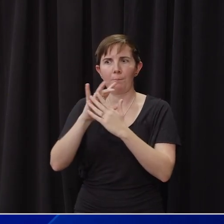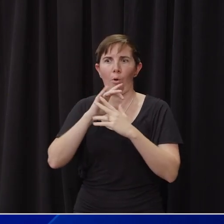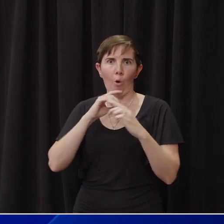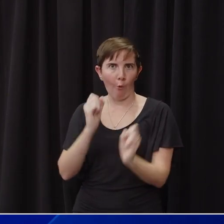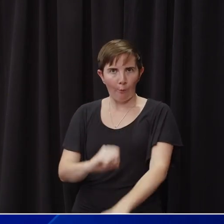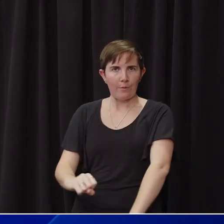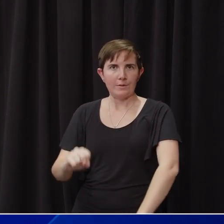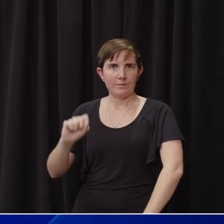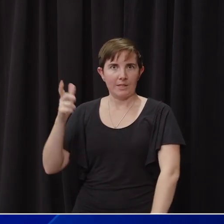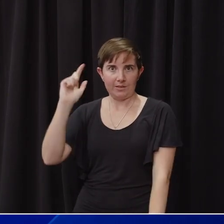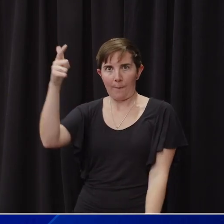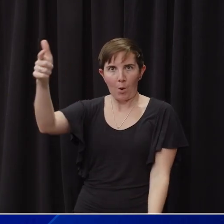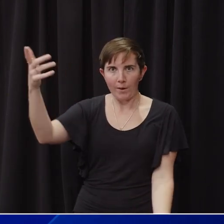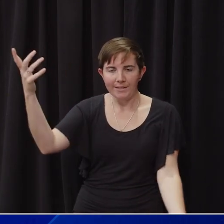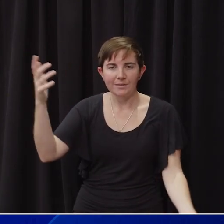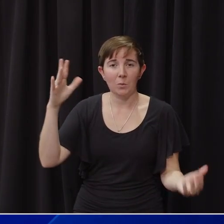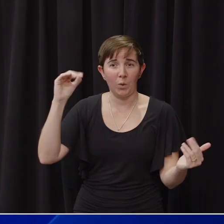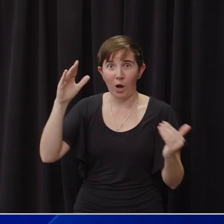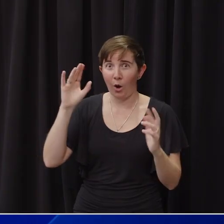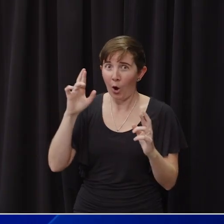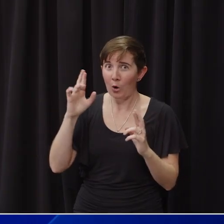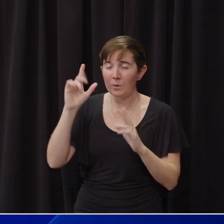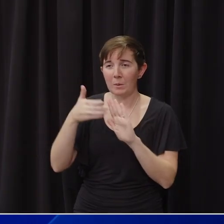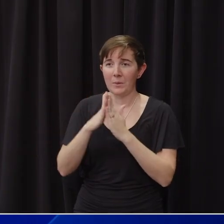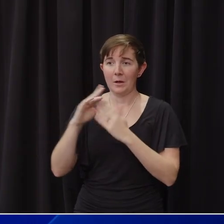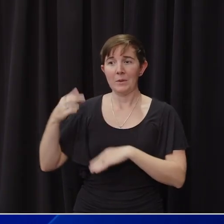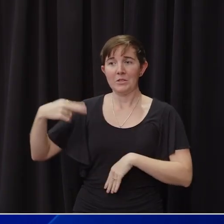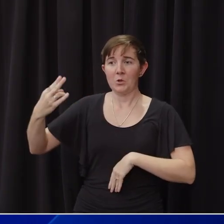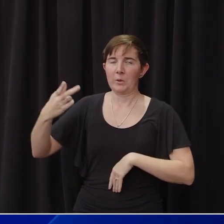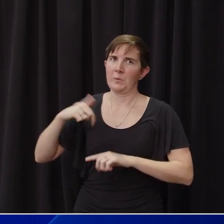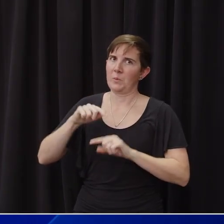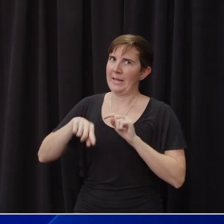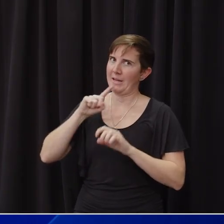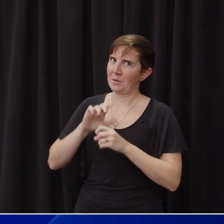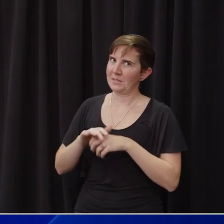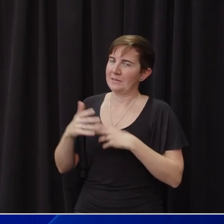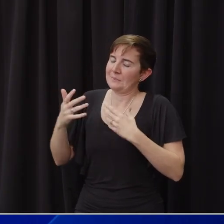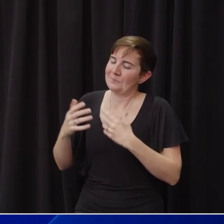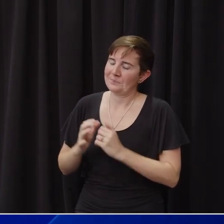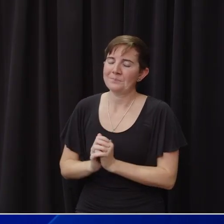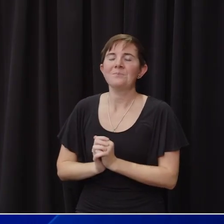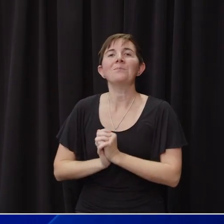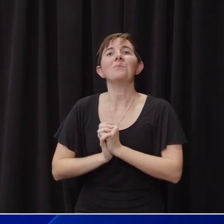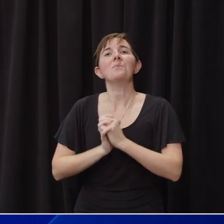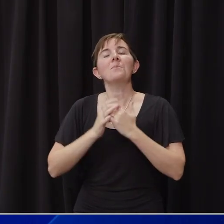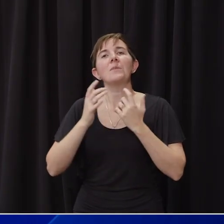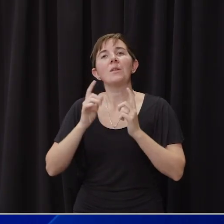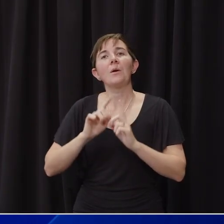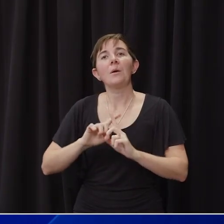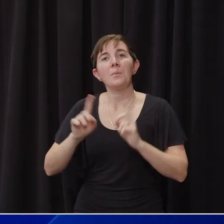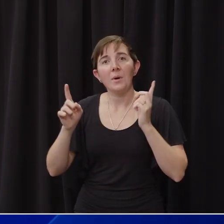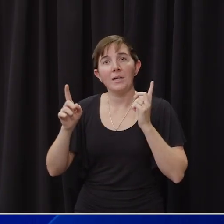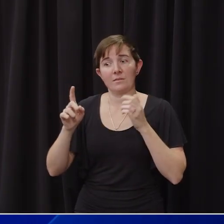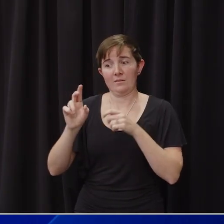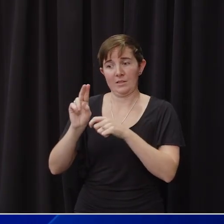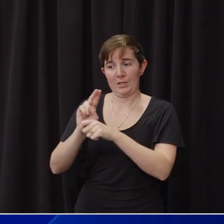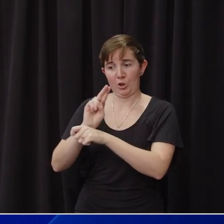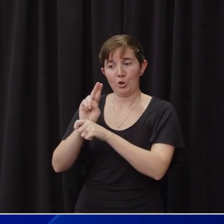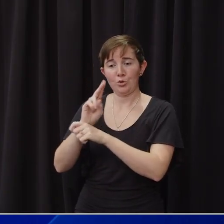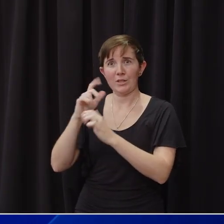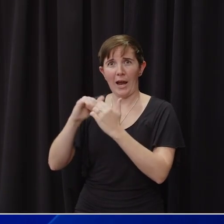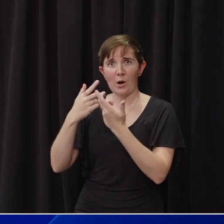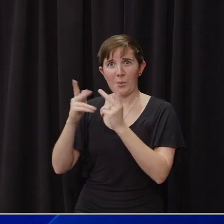point. We hope they're going to be historic, but we can't guarantee that. But use is going to